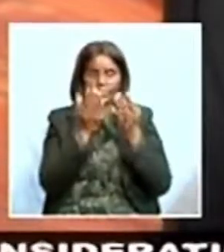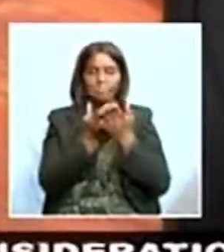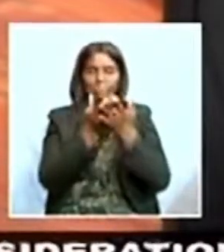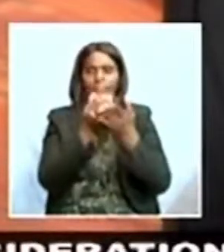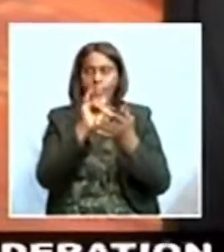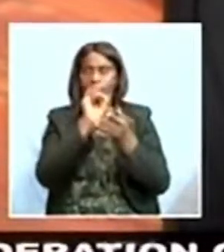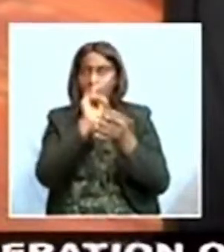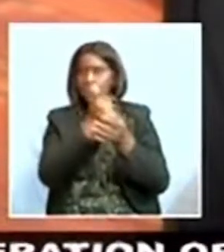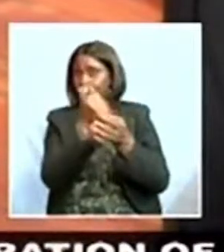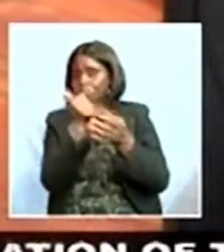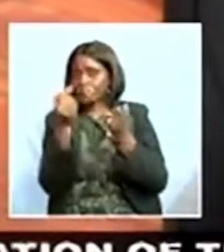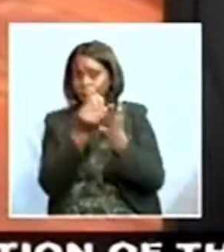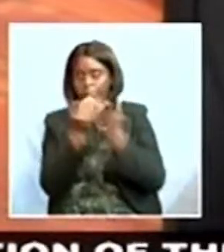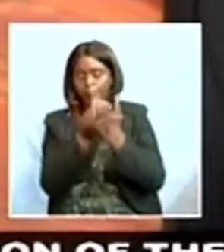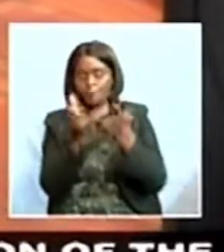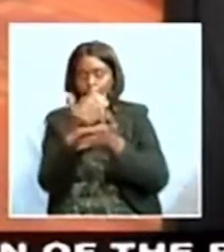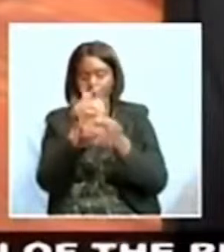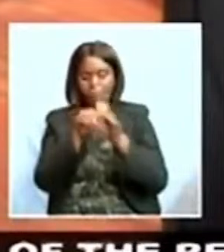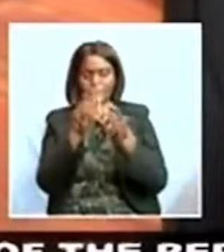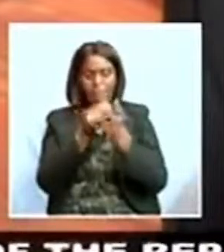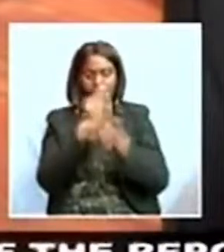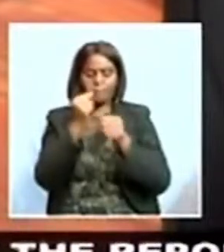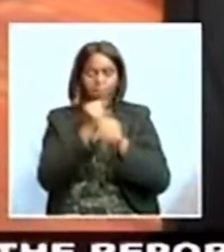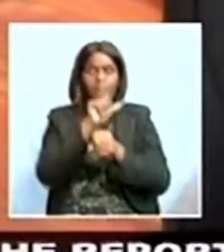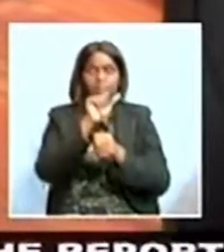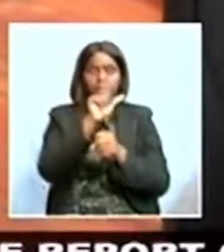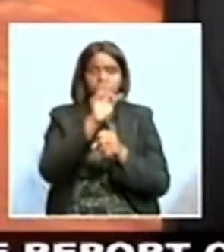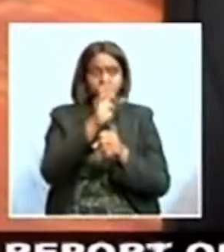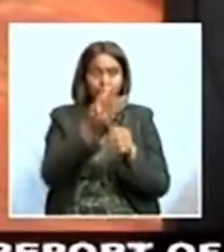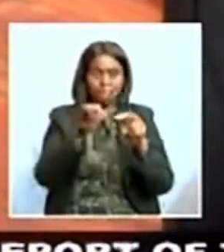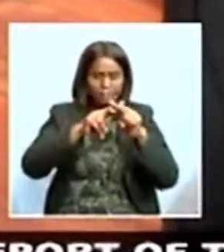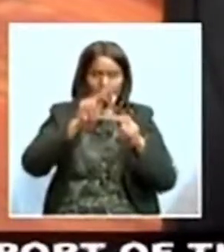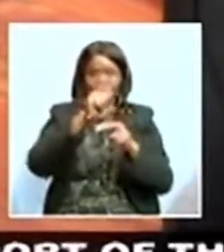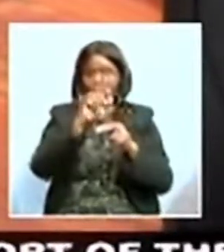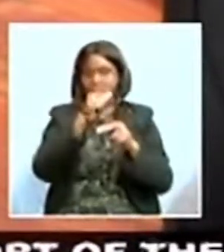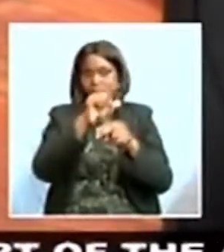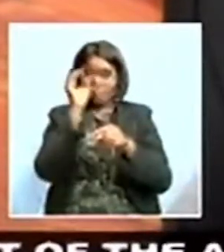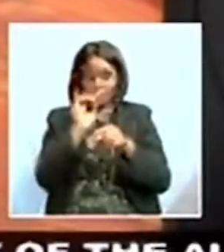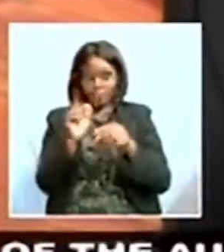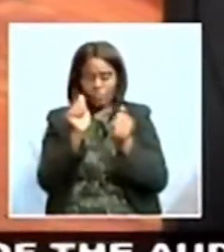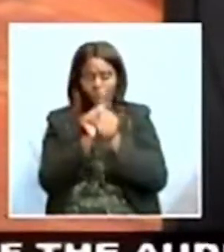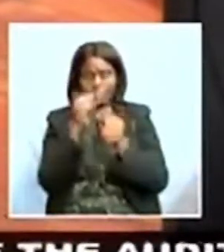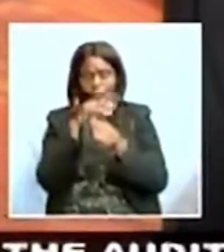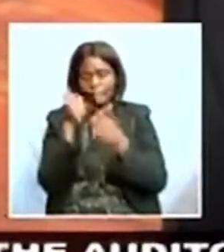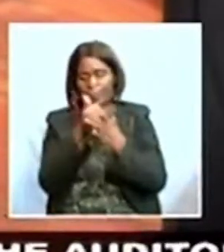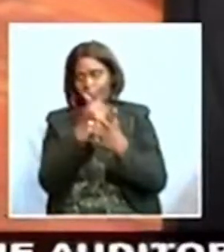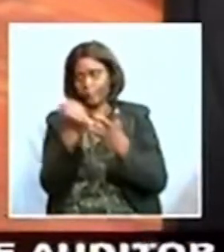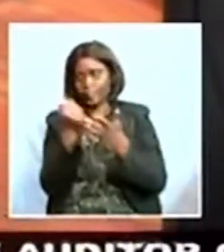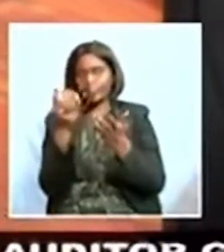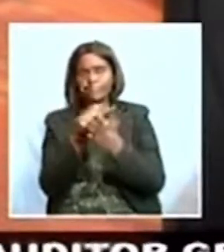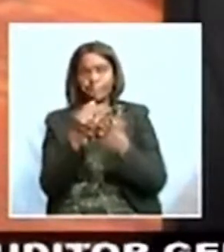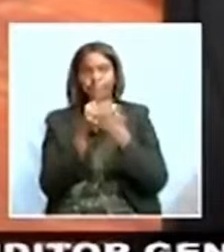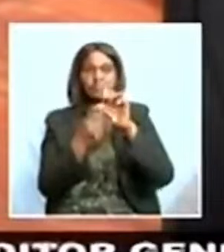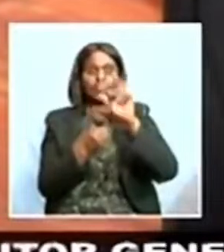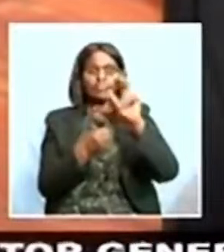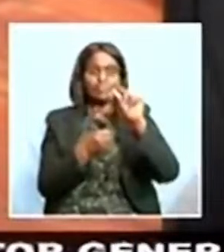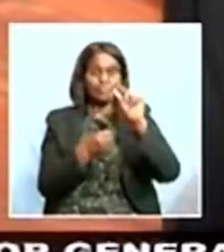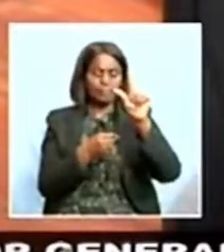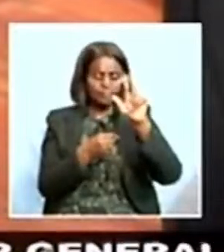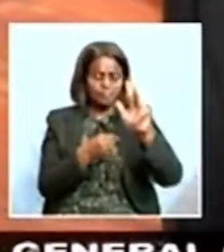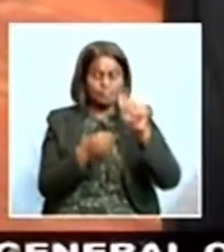that other income collected in the financial year of 2024 increased by 21% compared to the financial year of 2023 as indicated in the